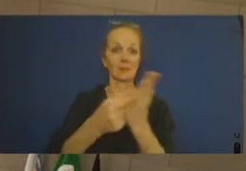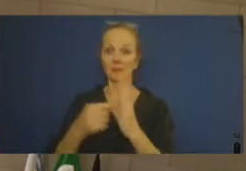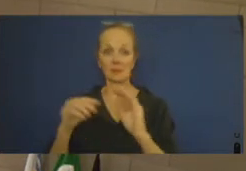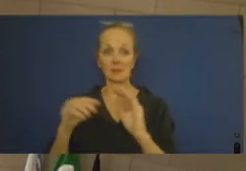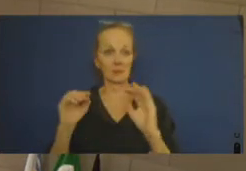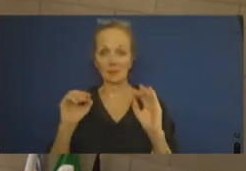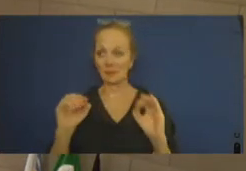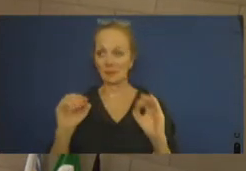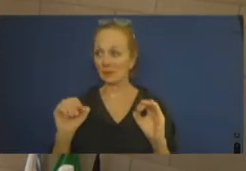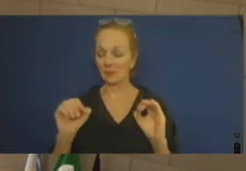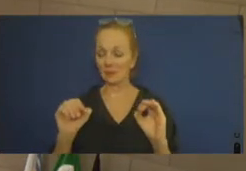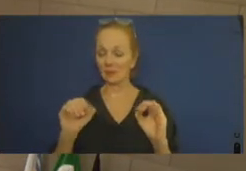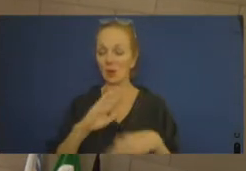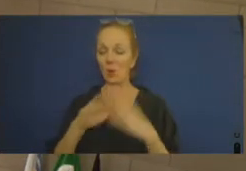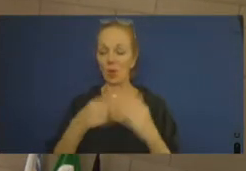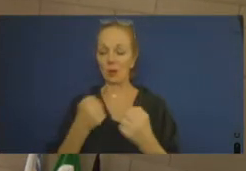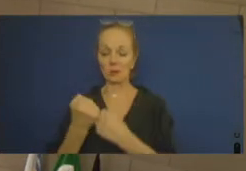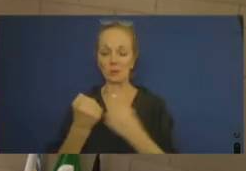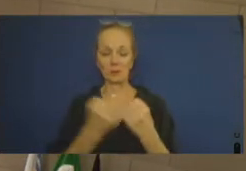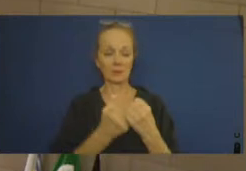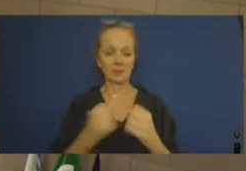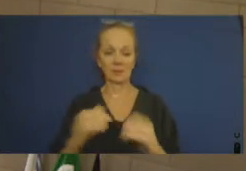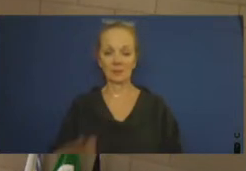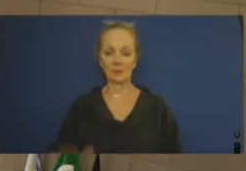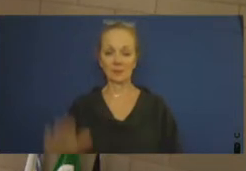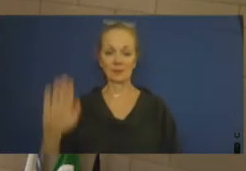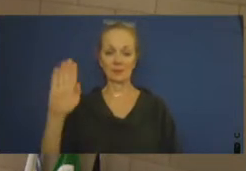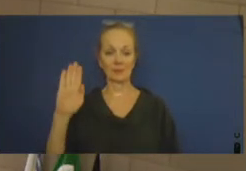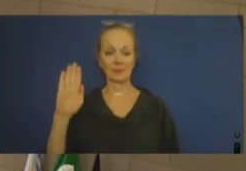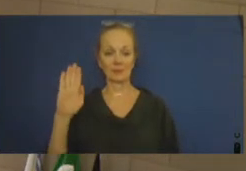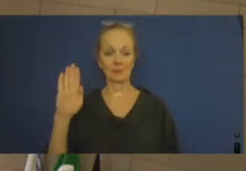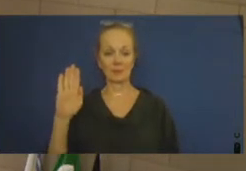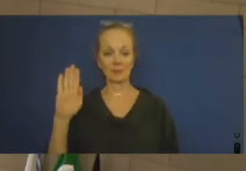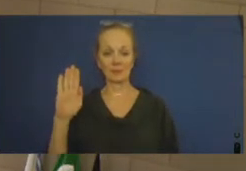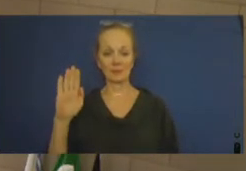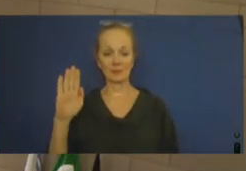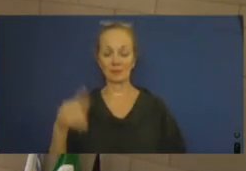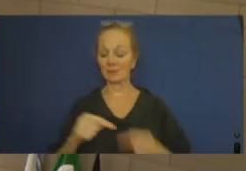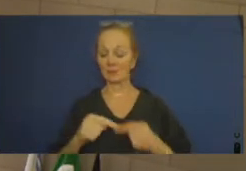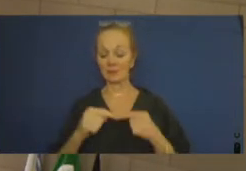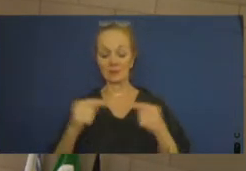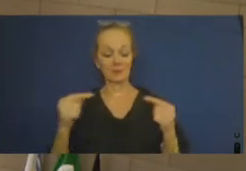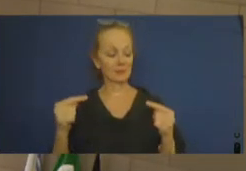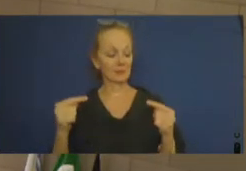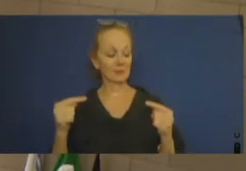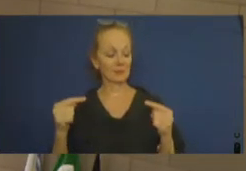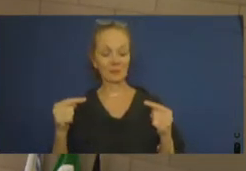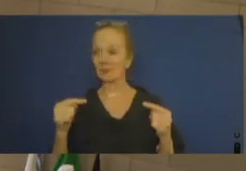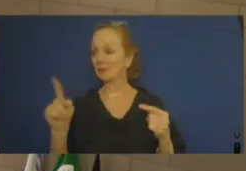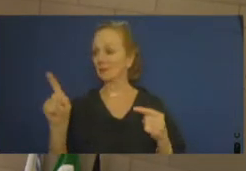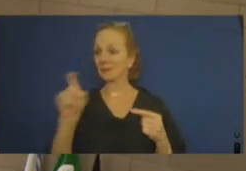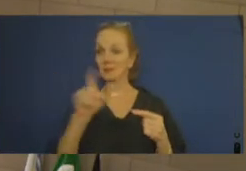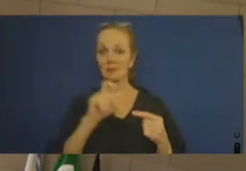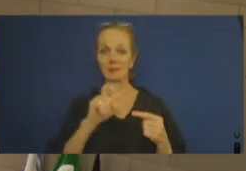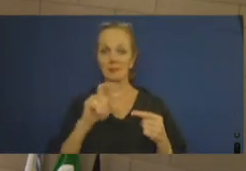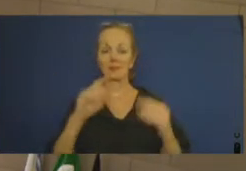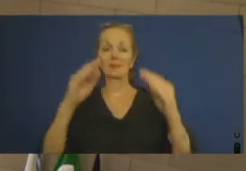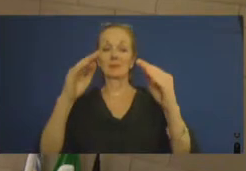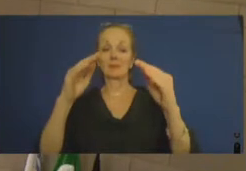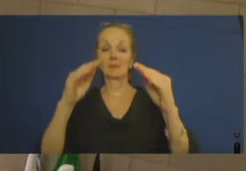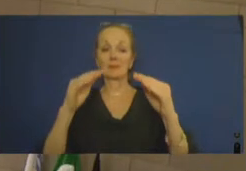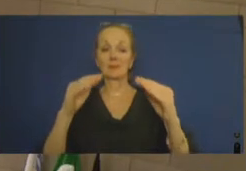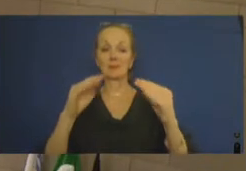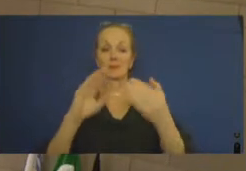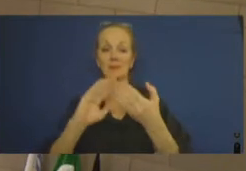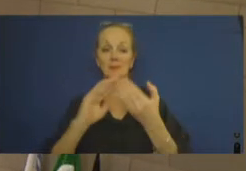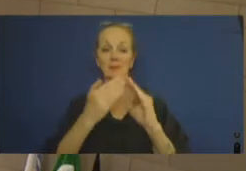Hearing none. All in favor, please raise your hand. Anyone opposed? All right. The next item is the city